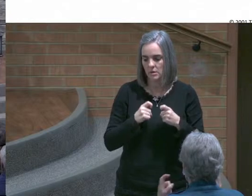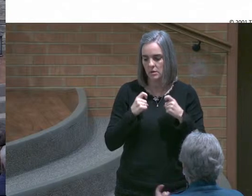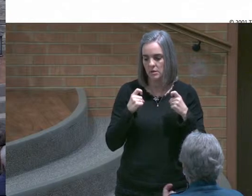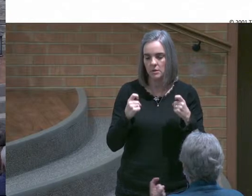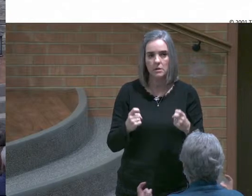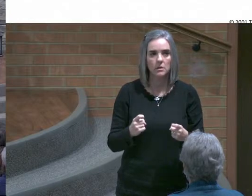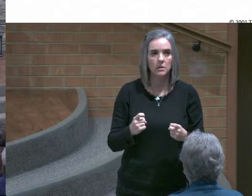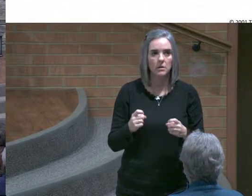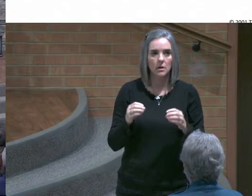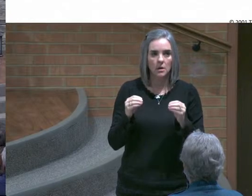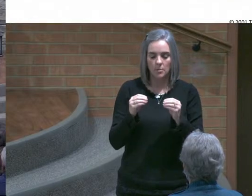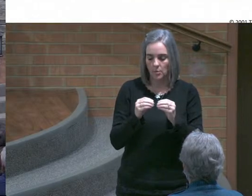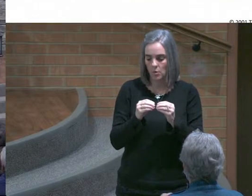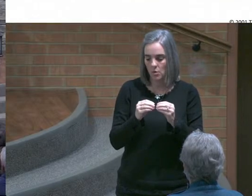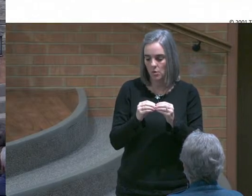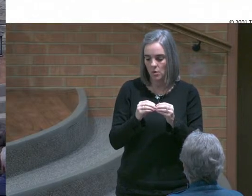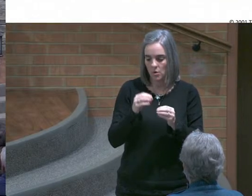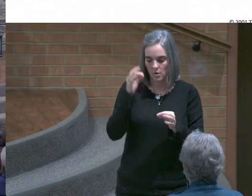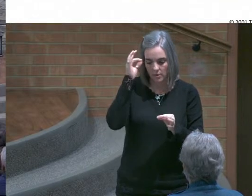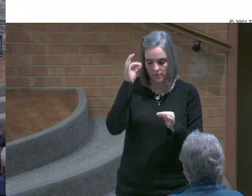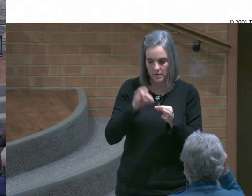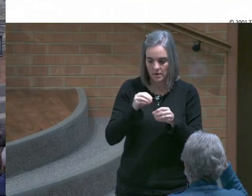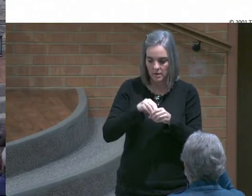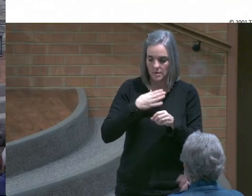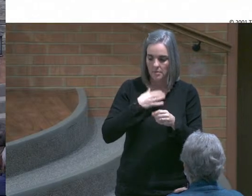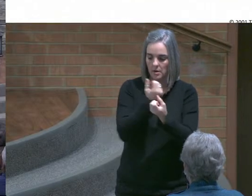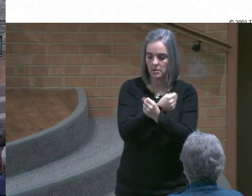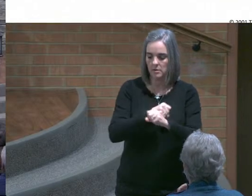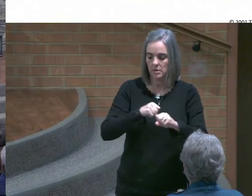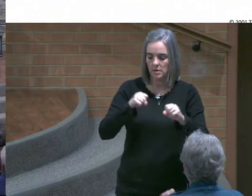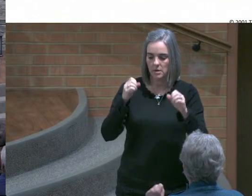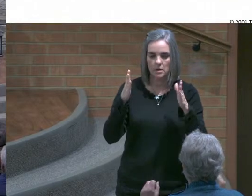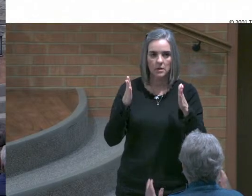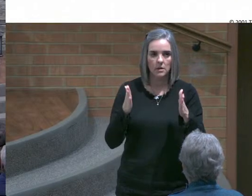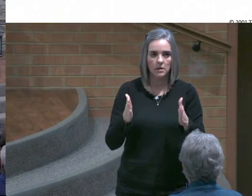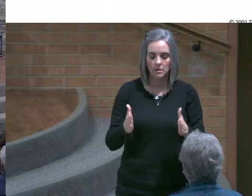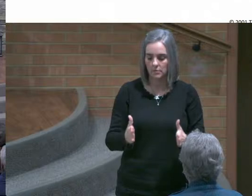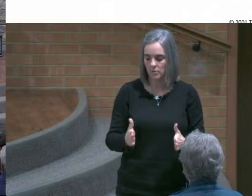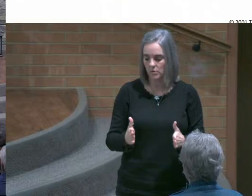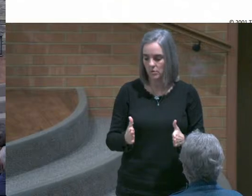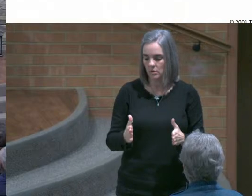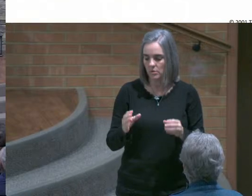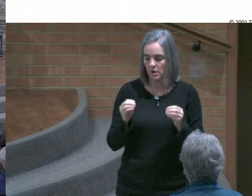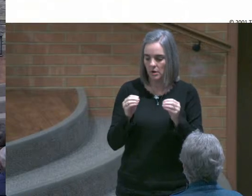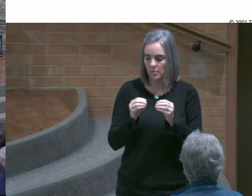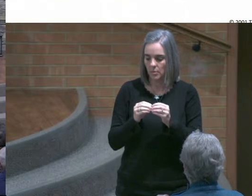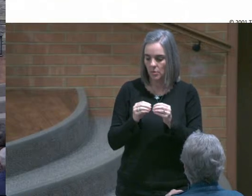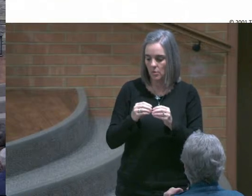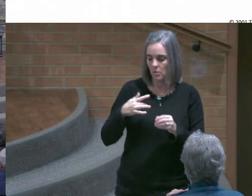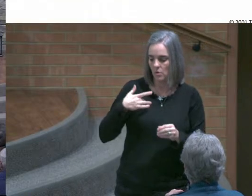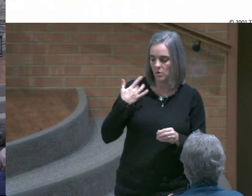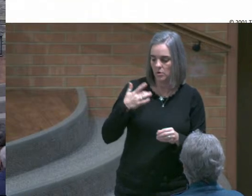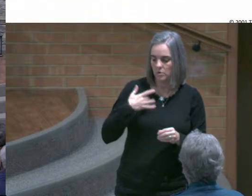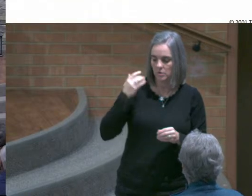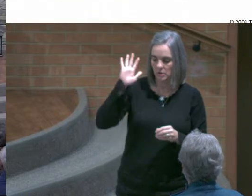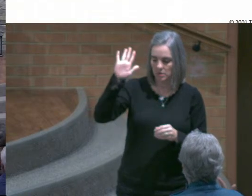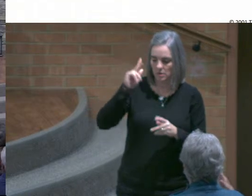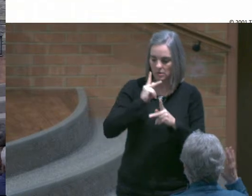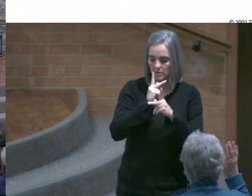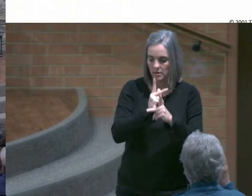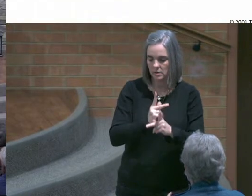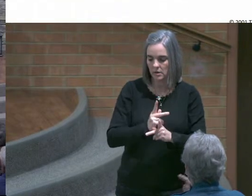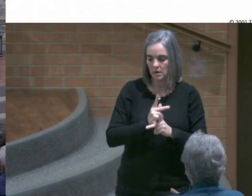for sin, more faith in my Savior,